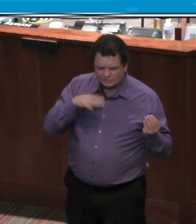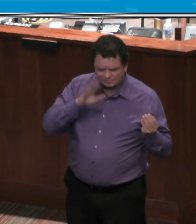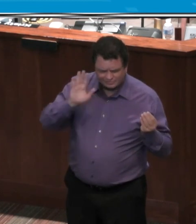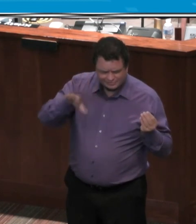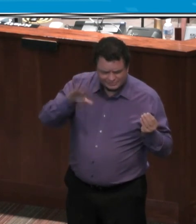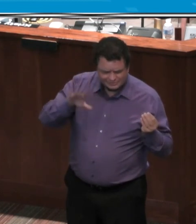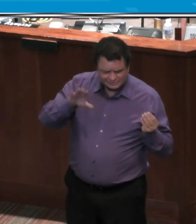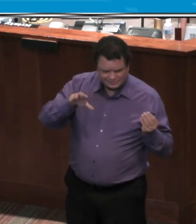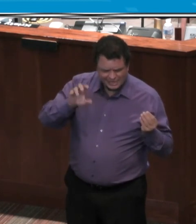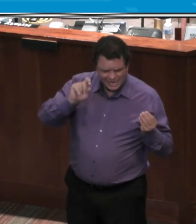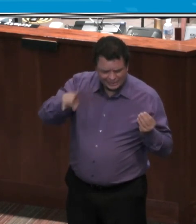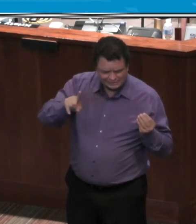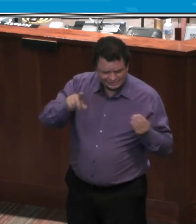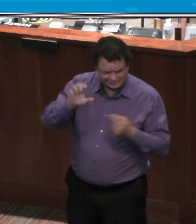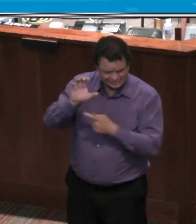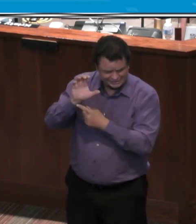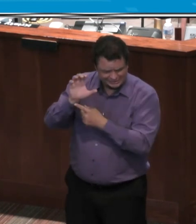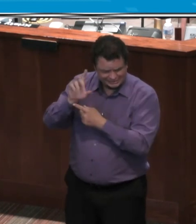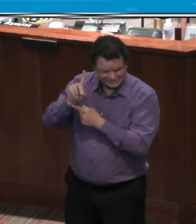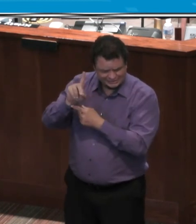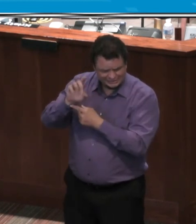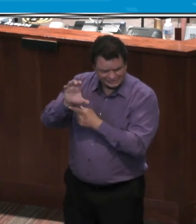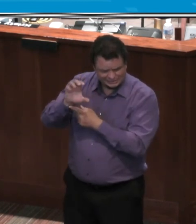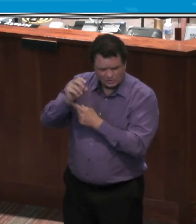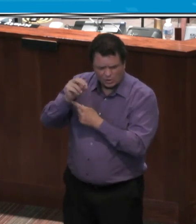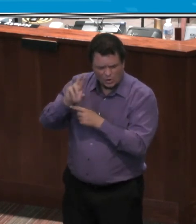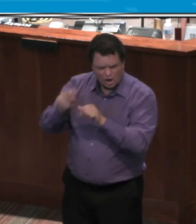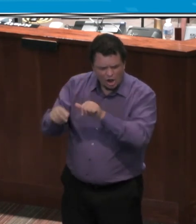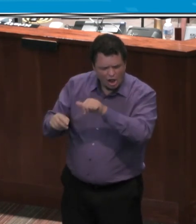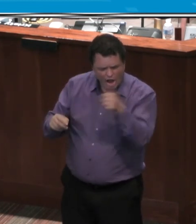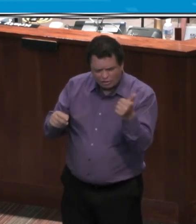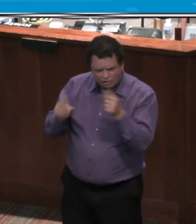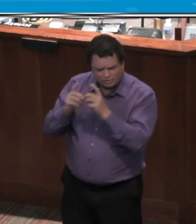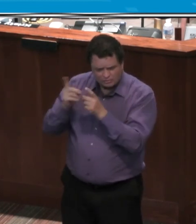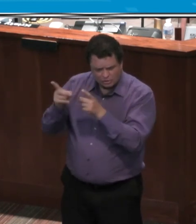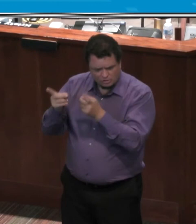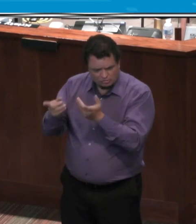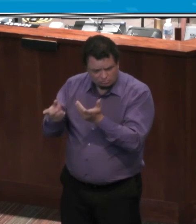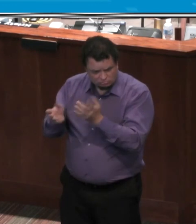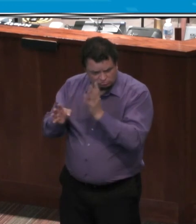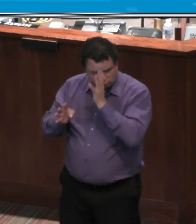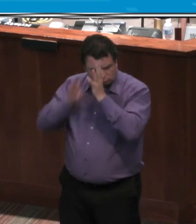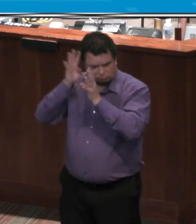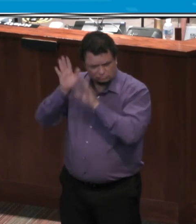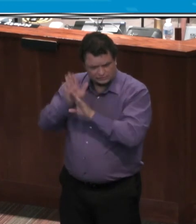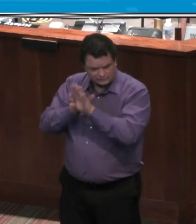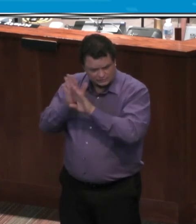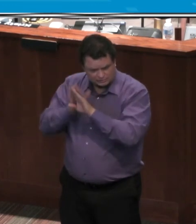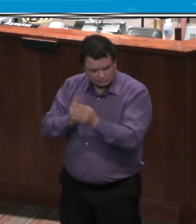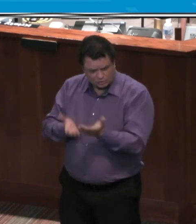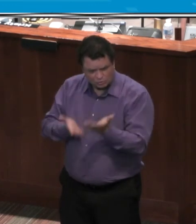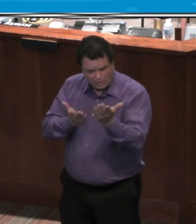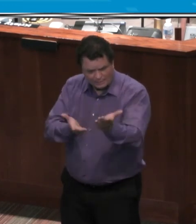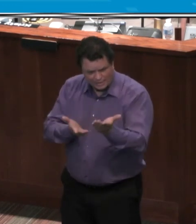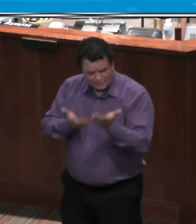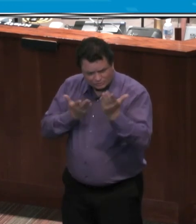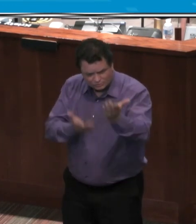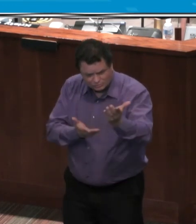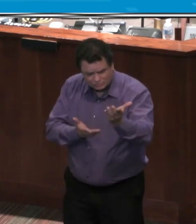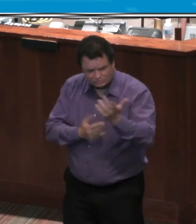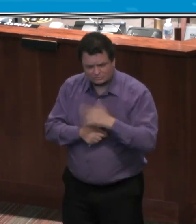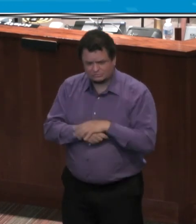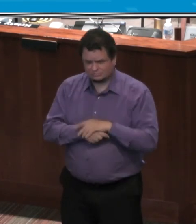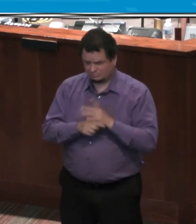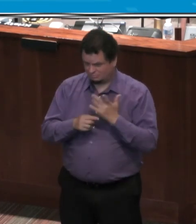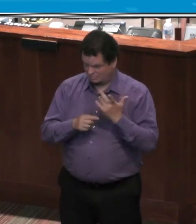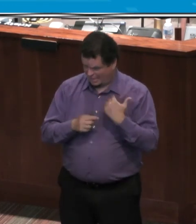on testing? Is it everyone should have like a baseline test, or it's only after exposure? How are we communicating